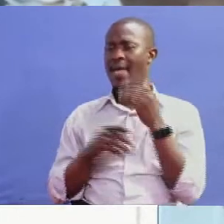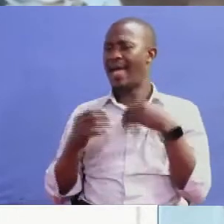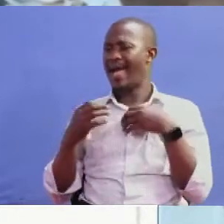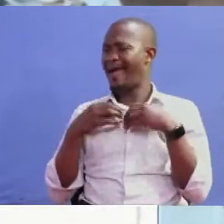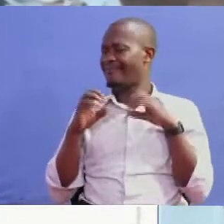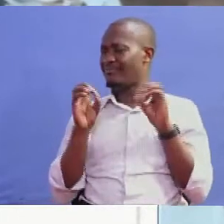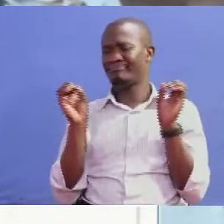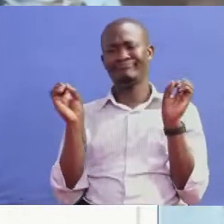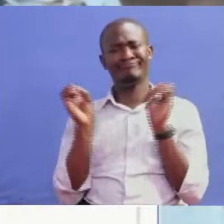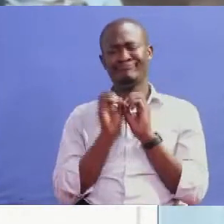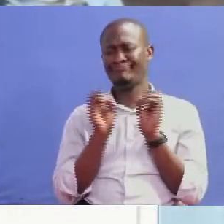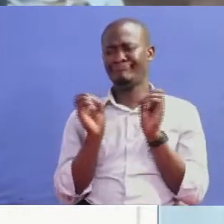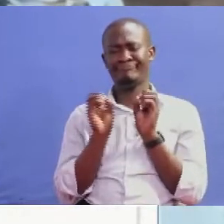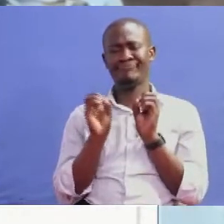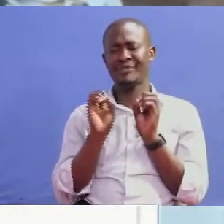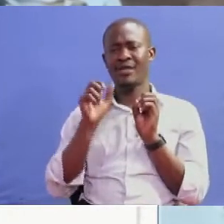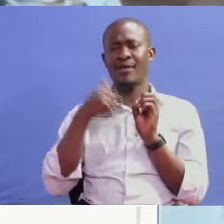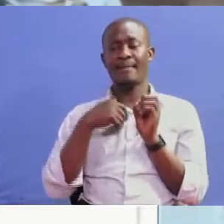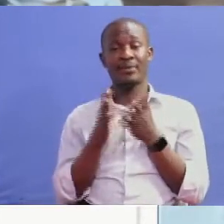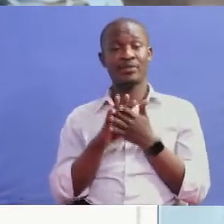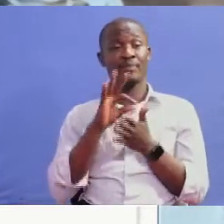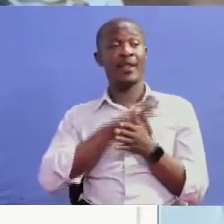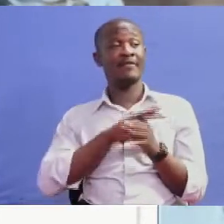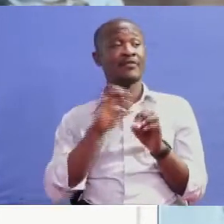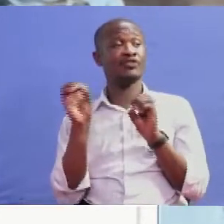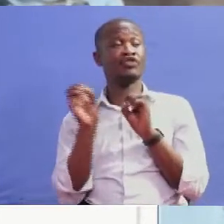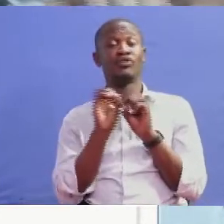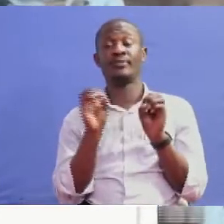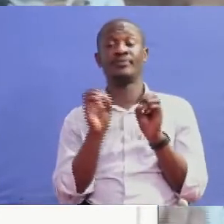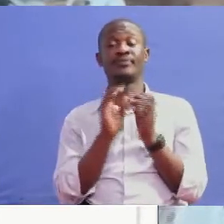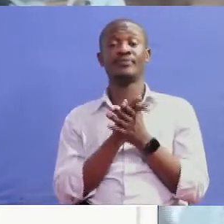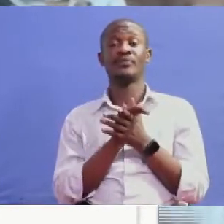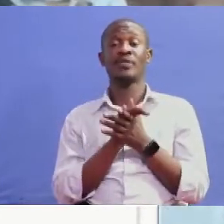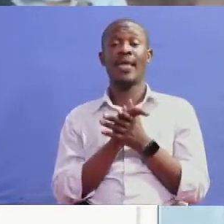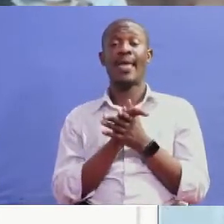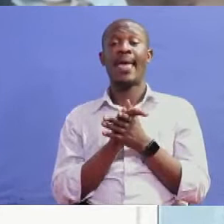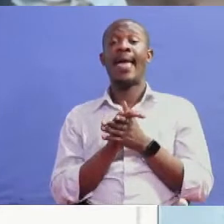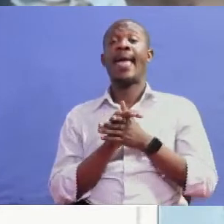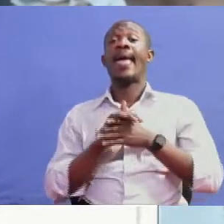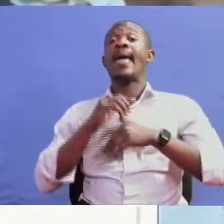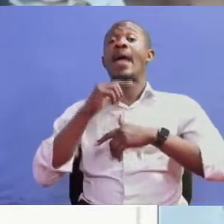anything. The economic benefit is zero. So gold